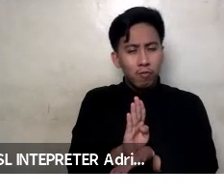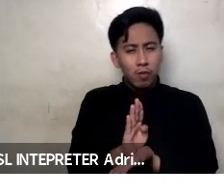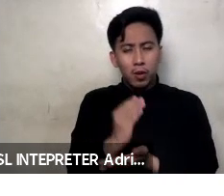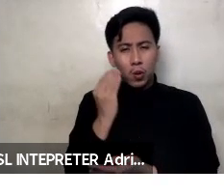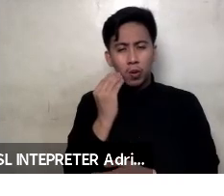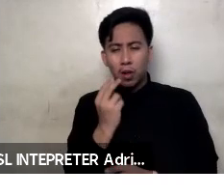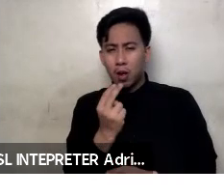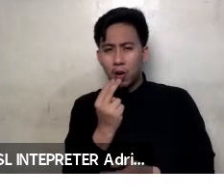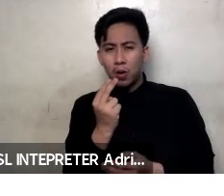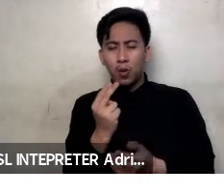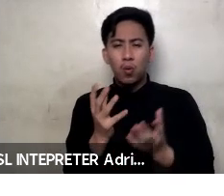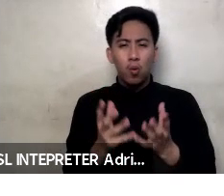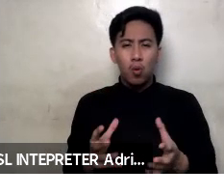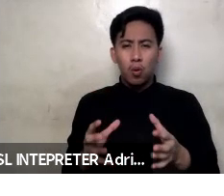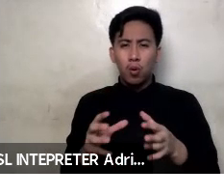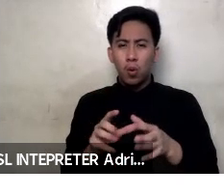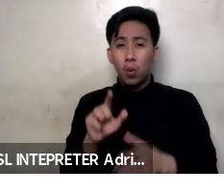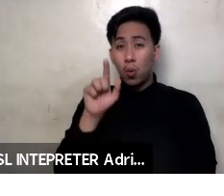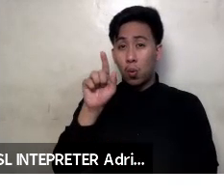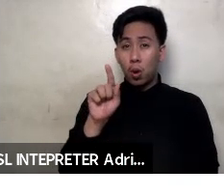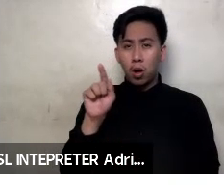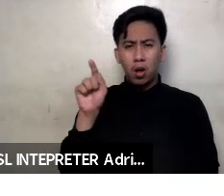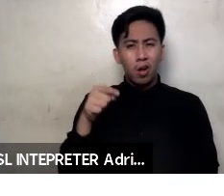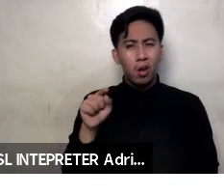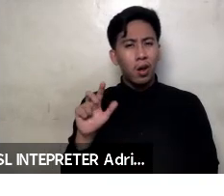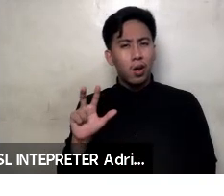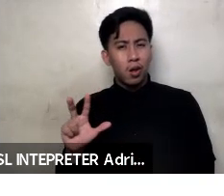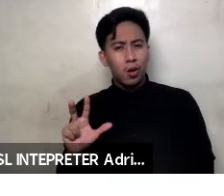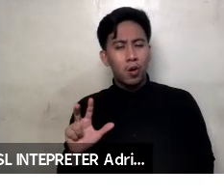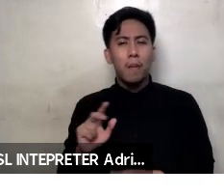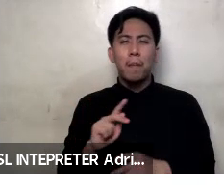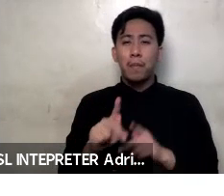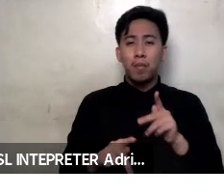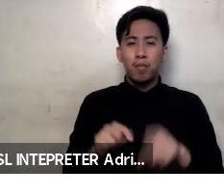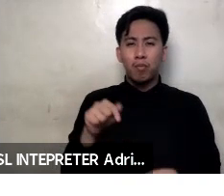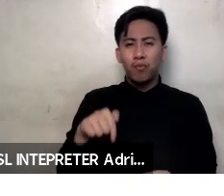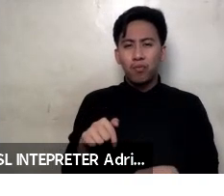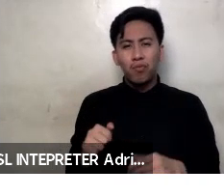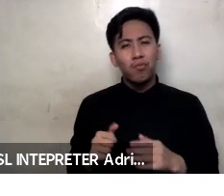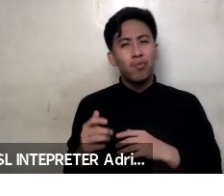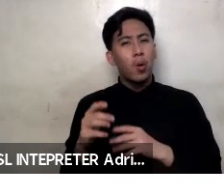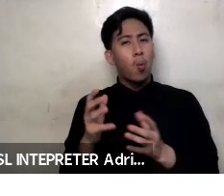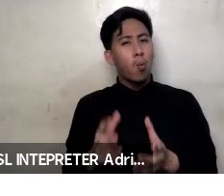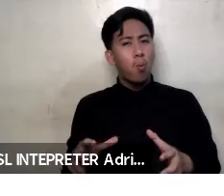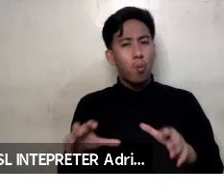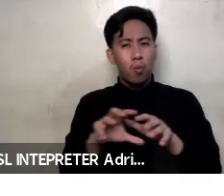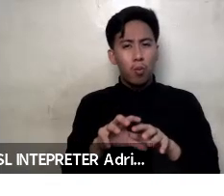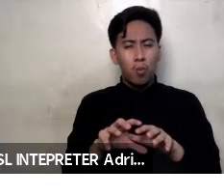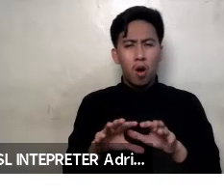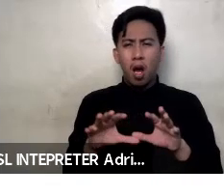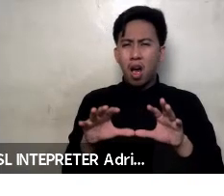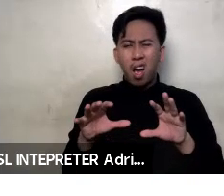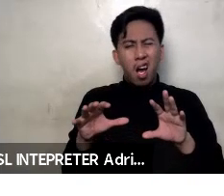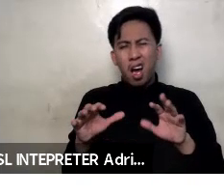already amounting to 1/3 of the population. So it's very glaring. Now, looking at the affordability of nutritious